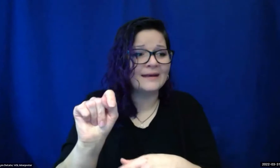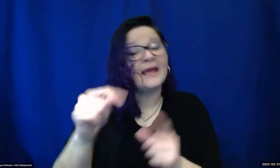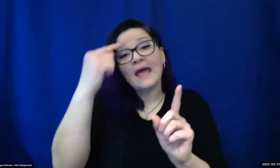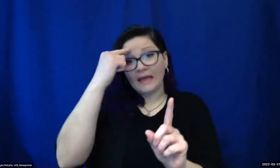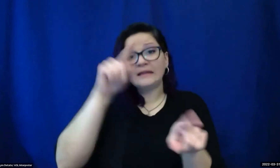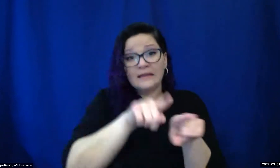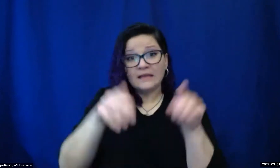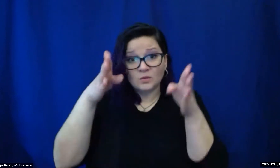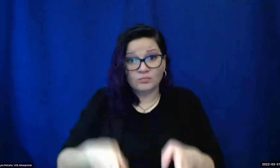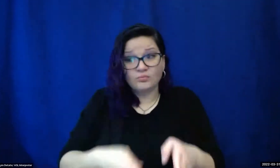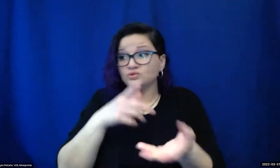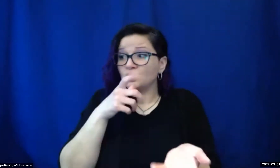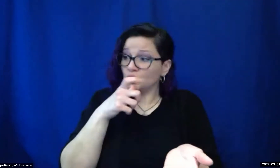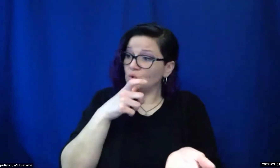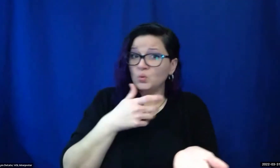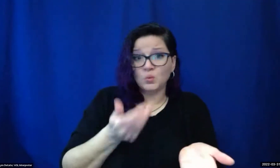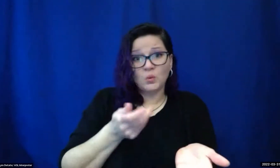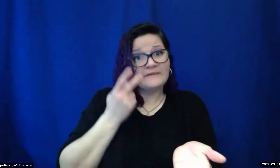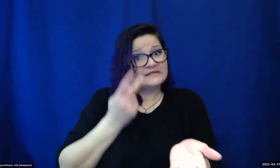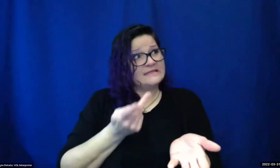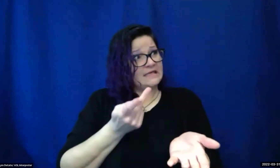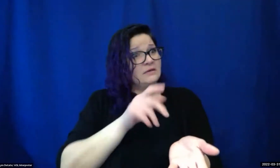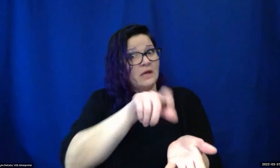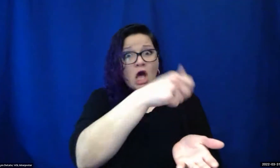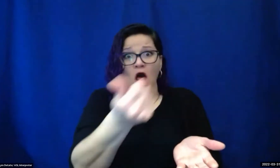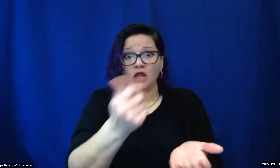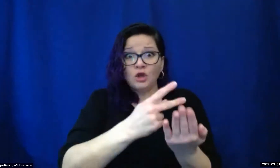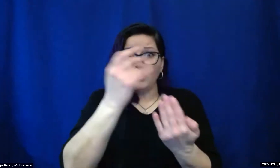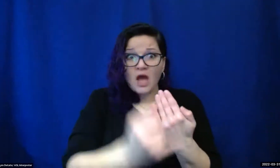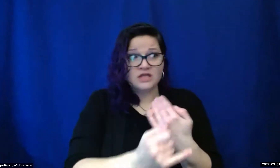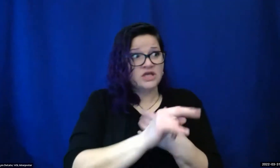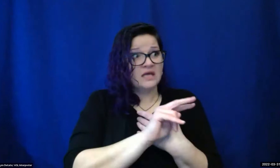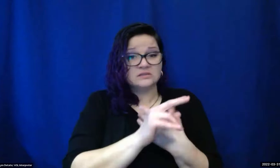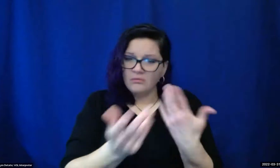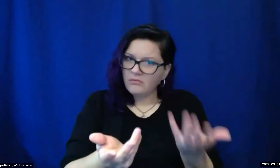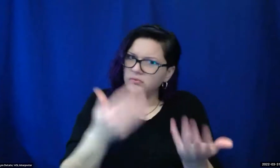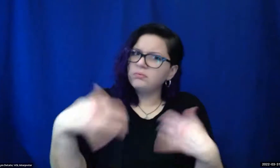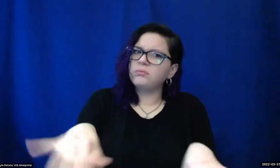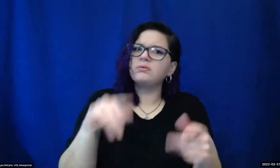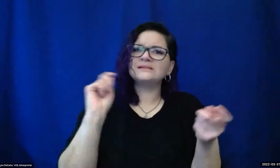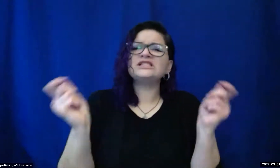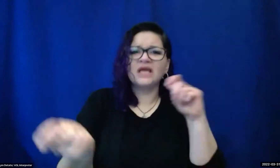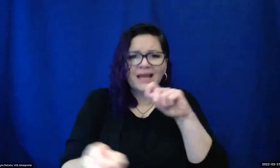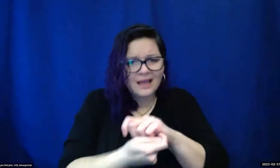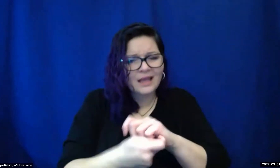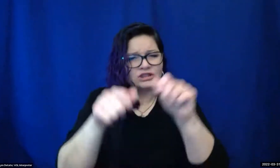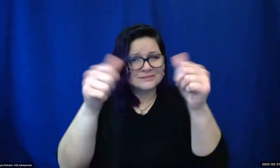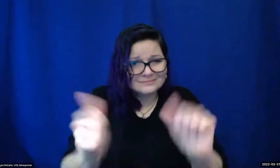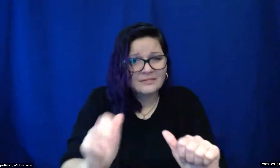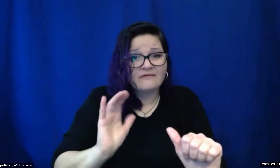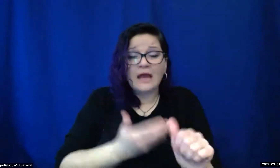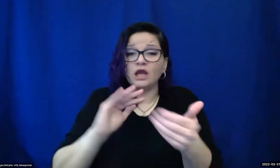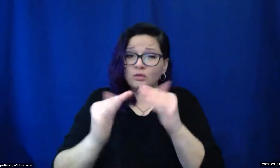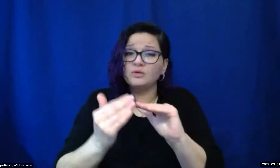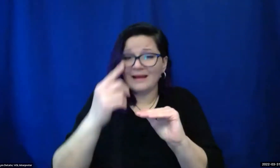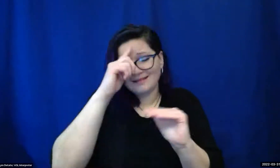who has kind of observed how these other projects have changed the shape of our community, I would say it absolutely is worth it for you to consider applying